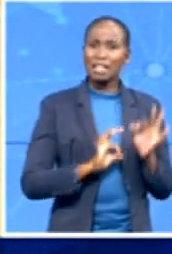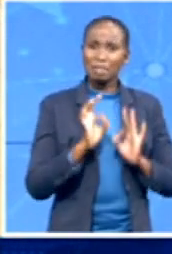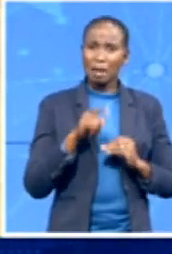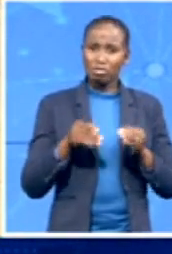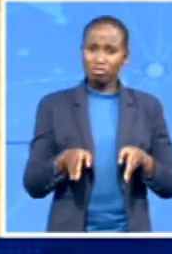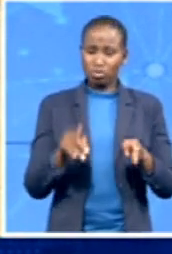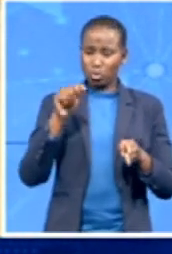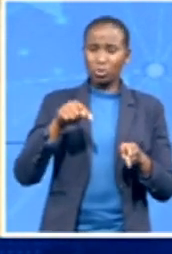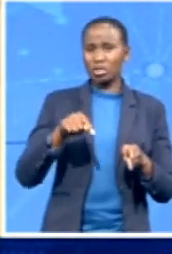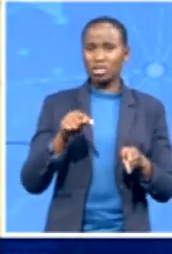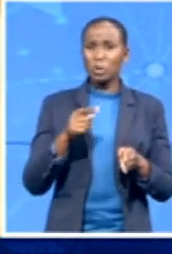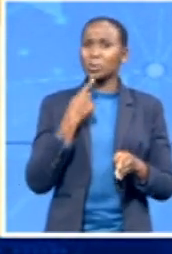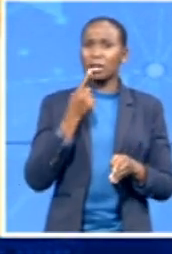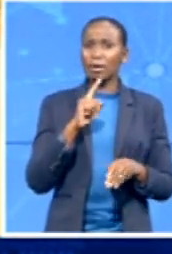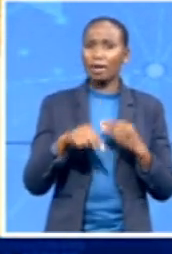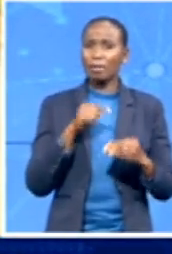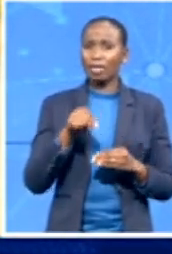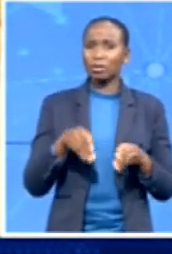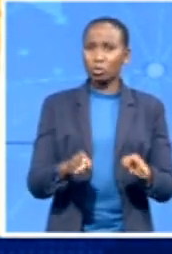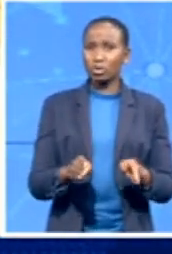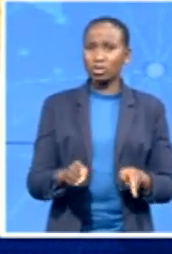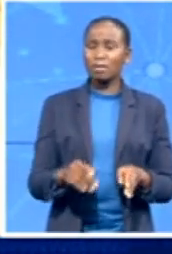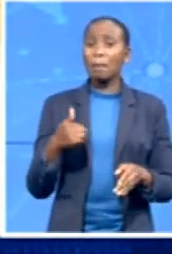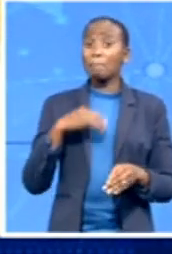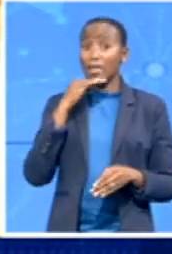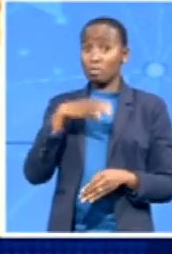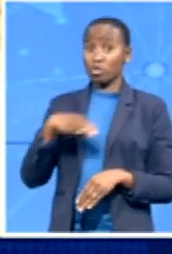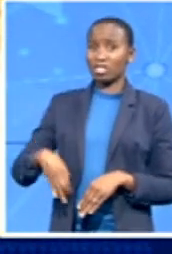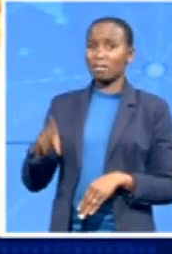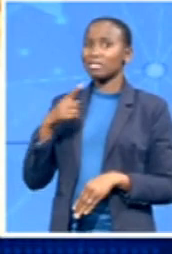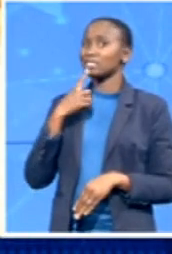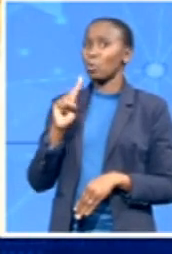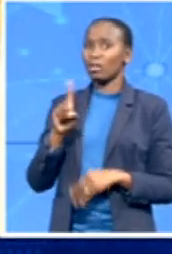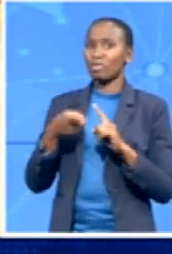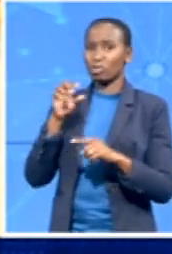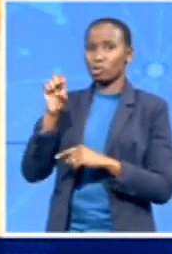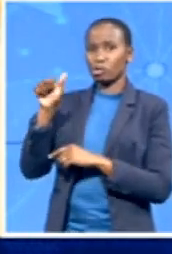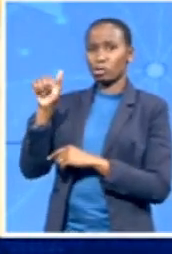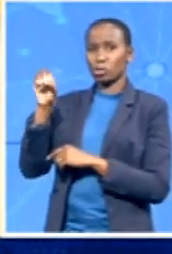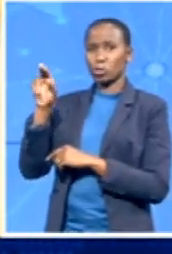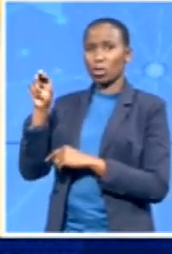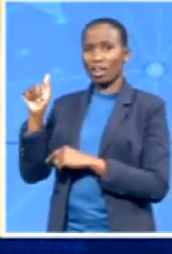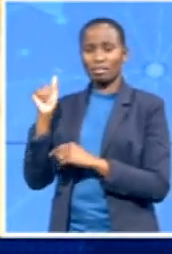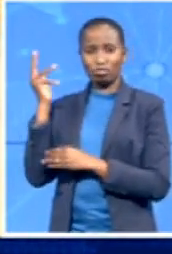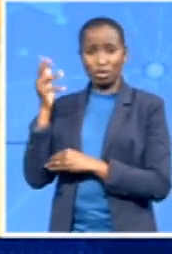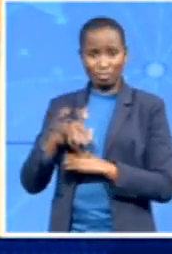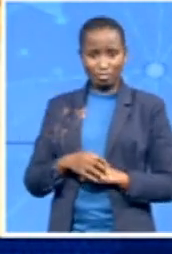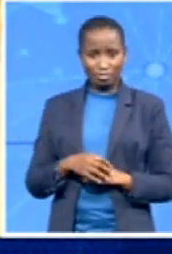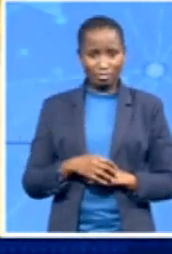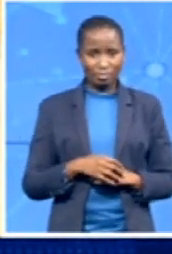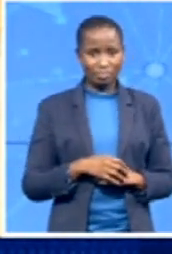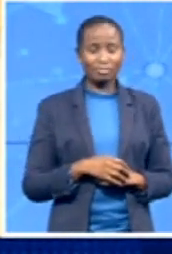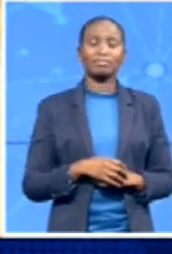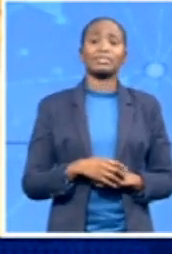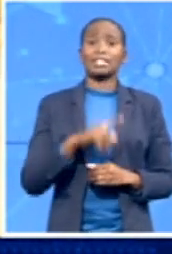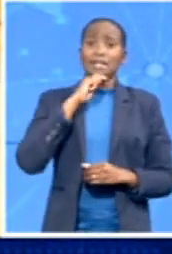this particular road in his SONA address? I think saying it won't do, because this road has been like this